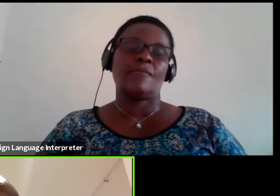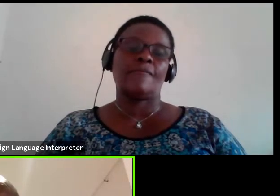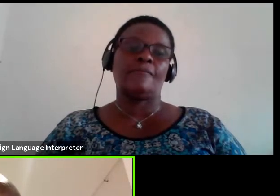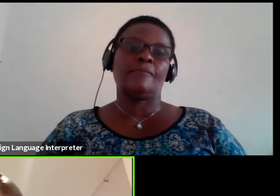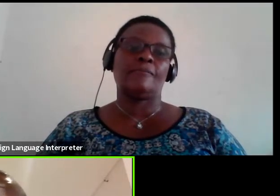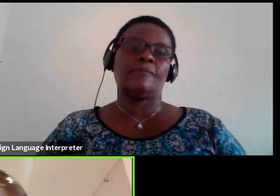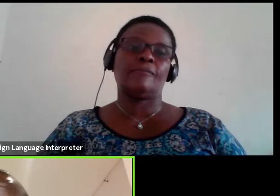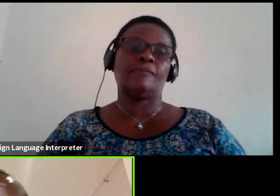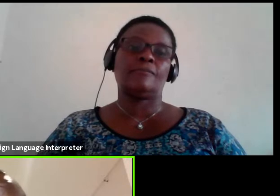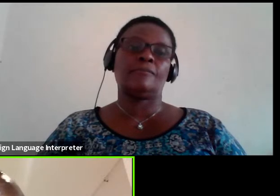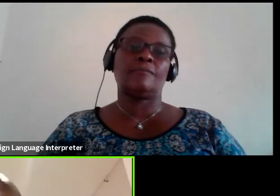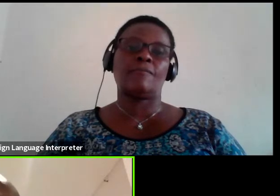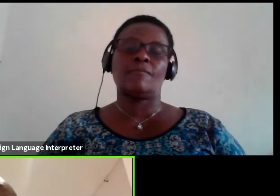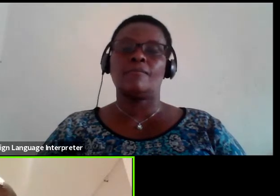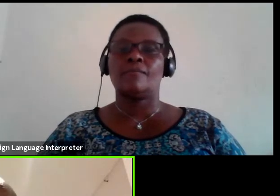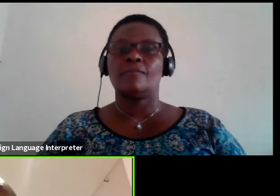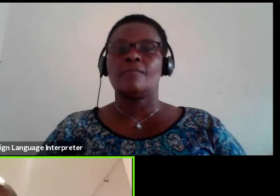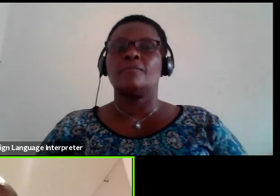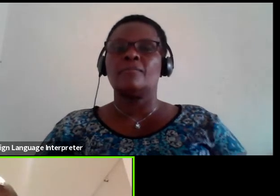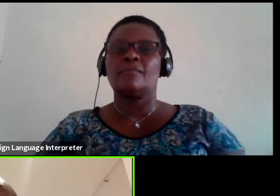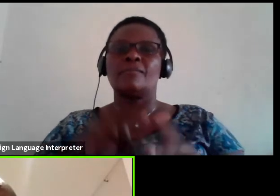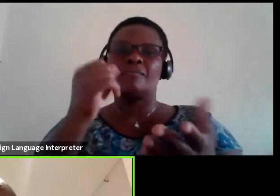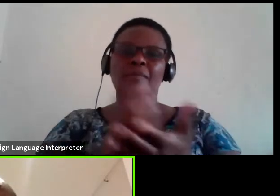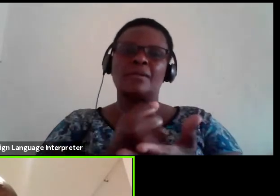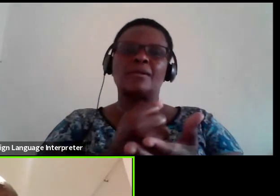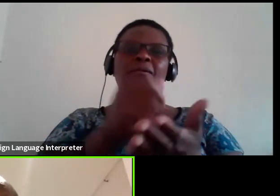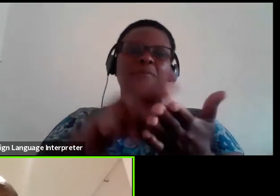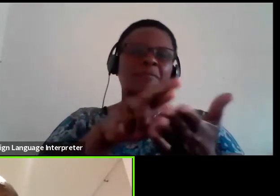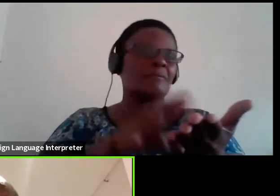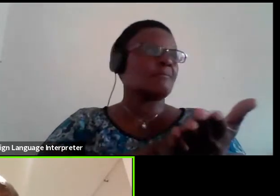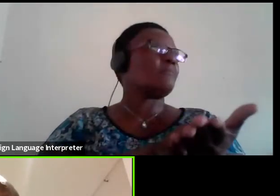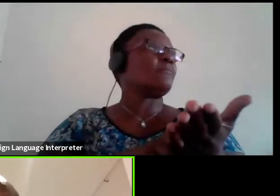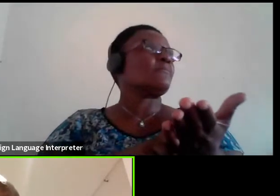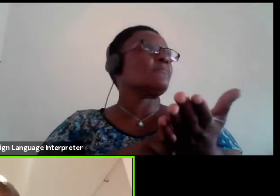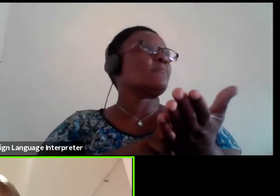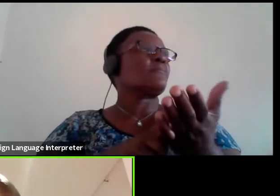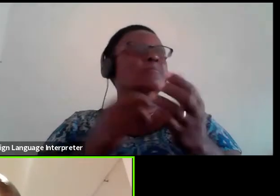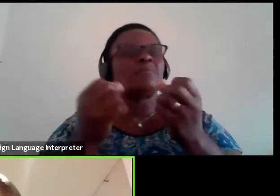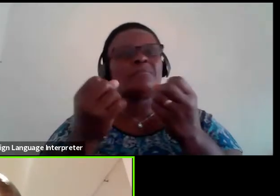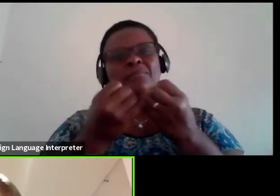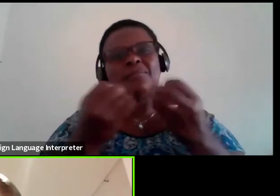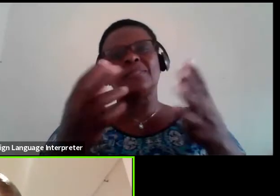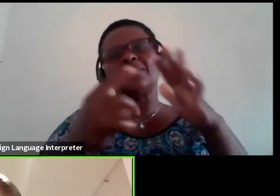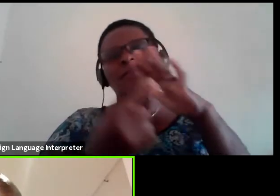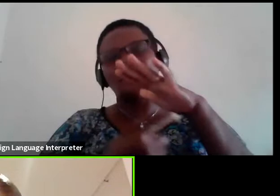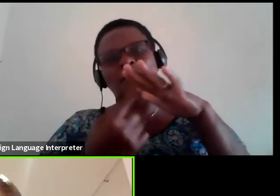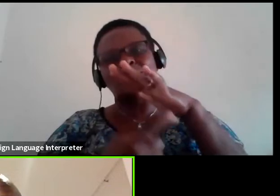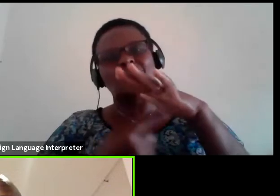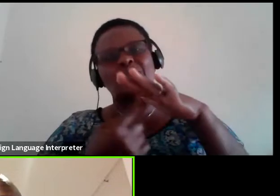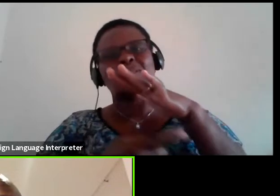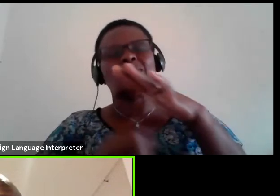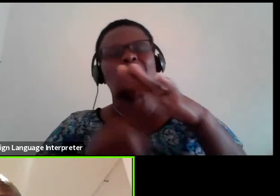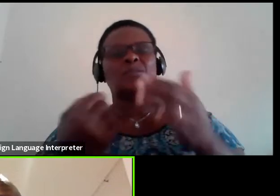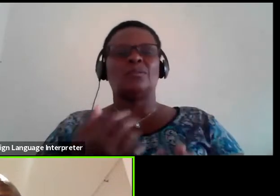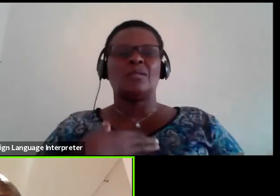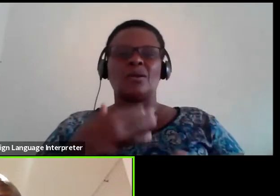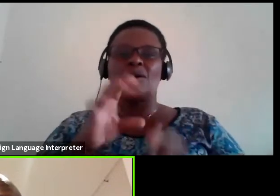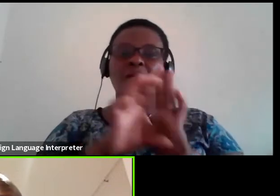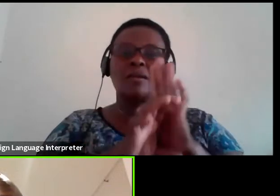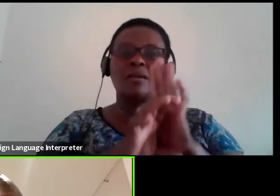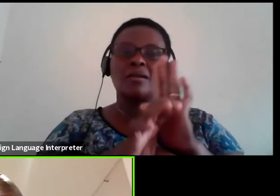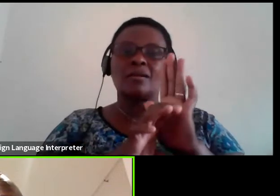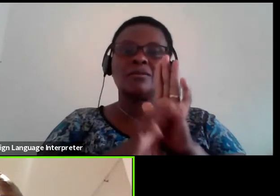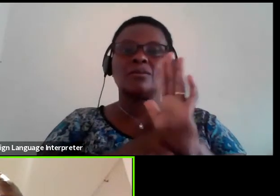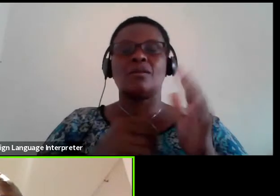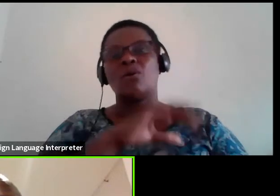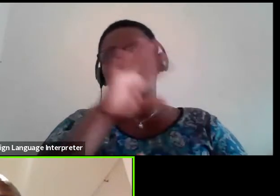registration in other countries, driver's licenses. So all these many forms of collection of biometric data. We have seen